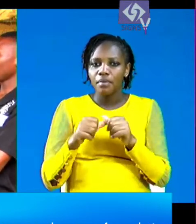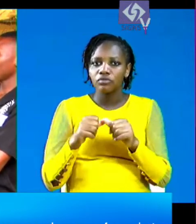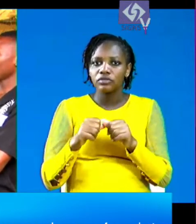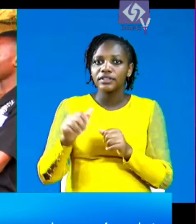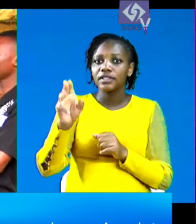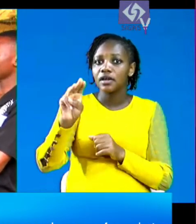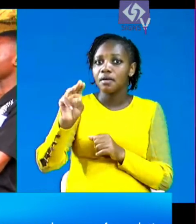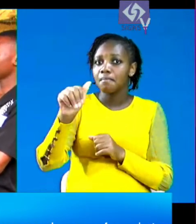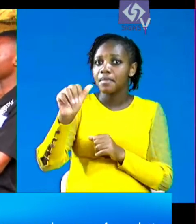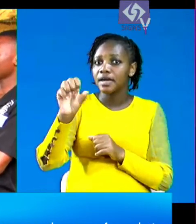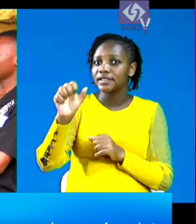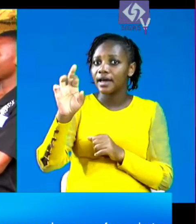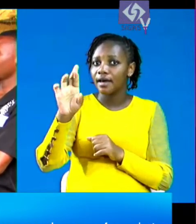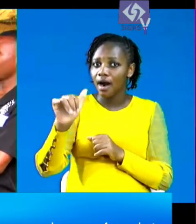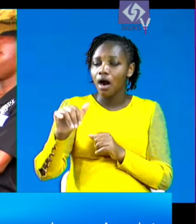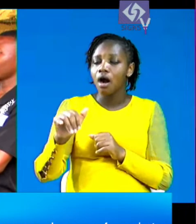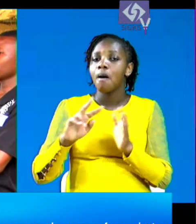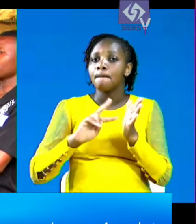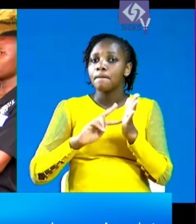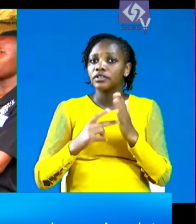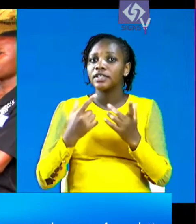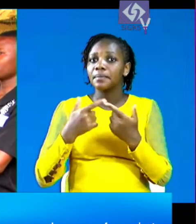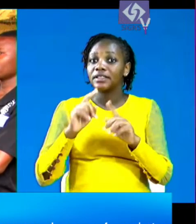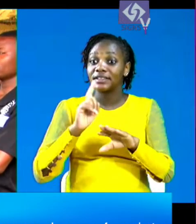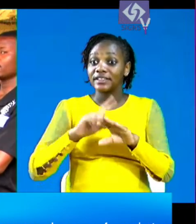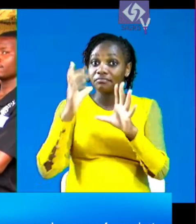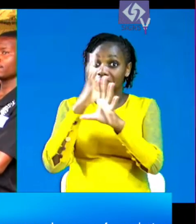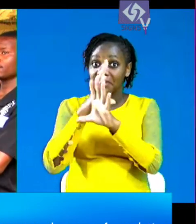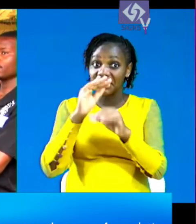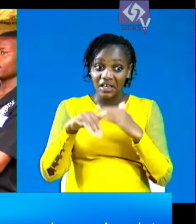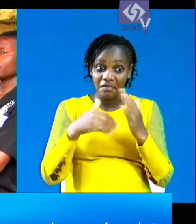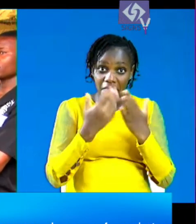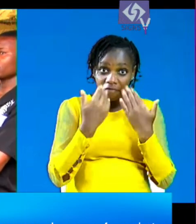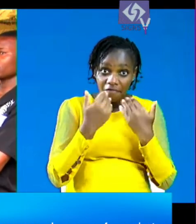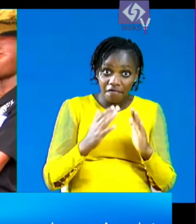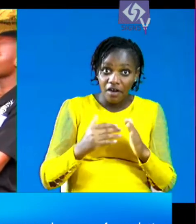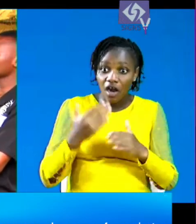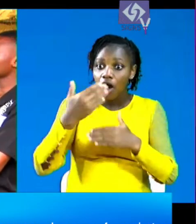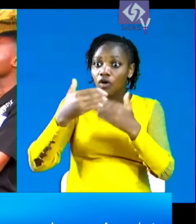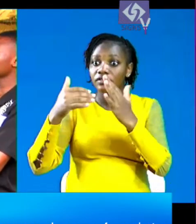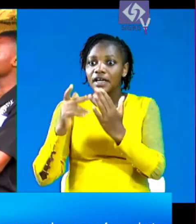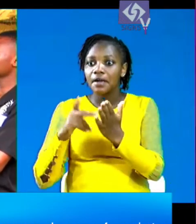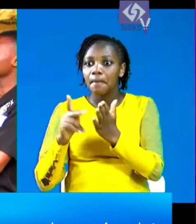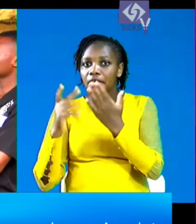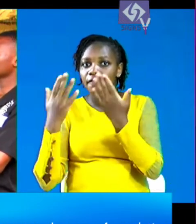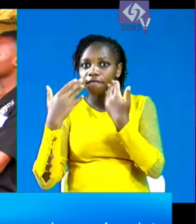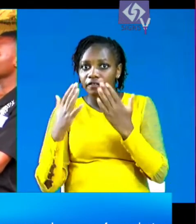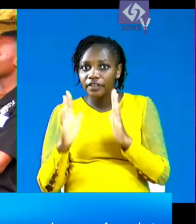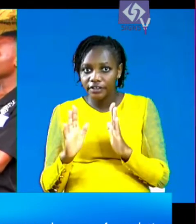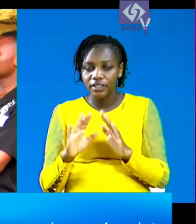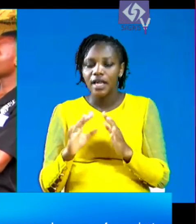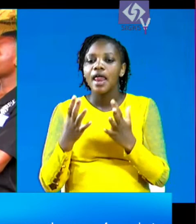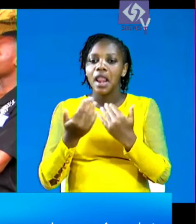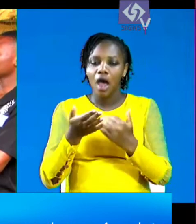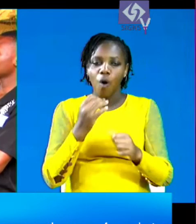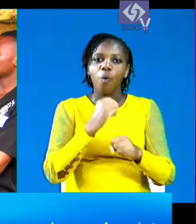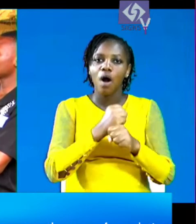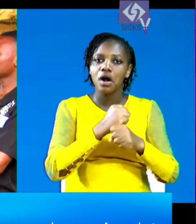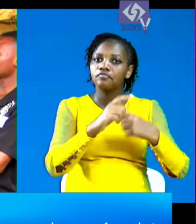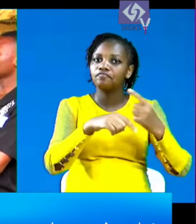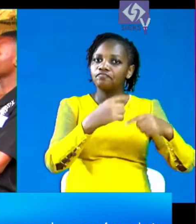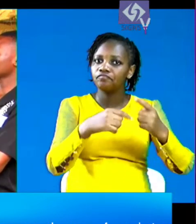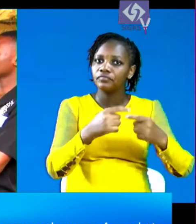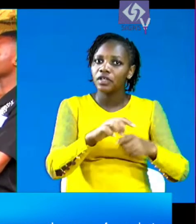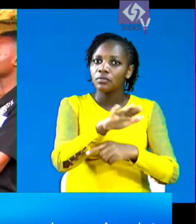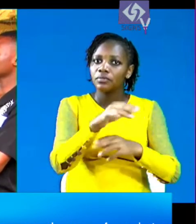Sori stalled project, but after the president came, the contractor has been paid, and the contractor is back on site at a place